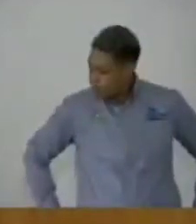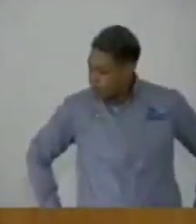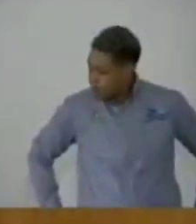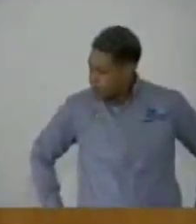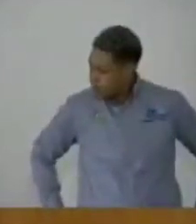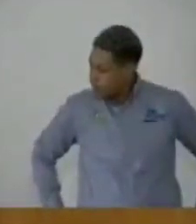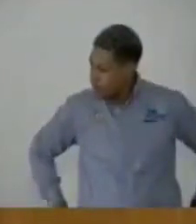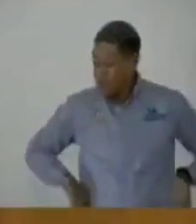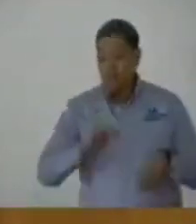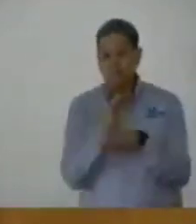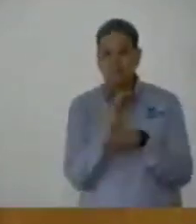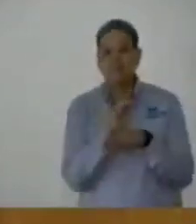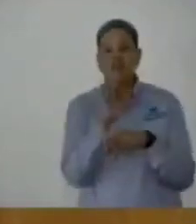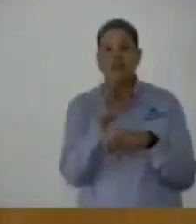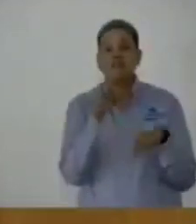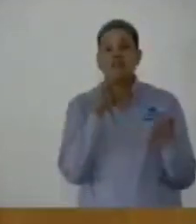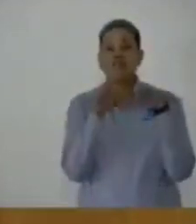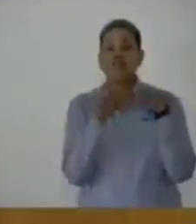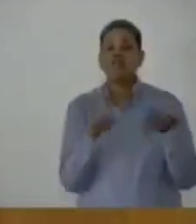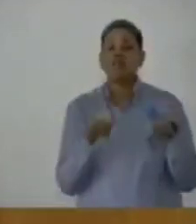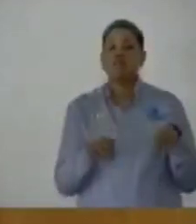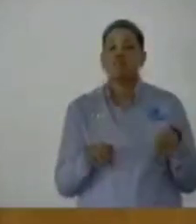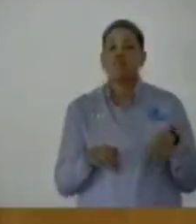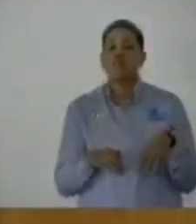his explanation,